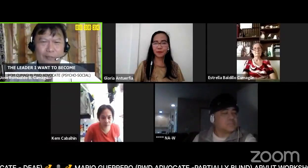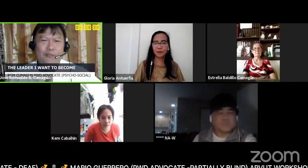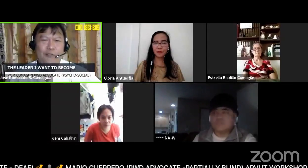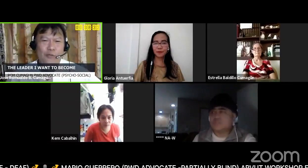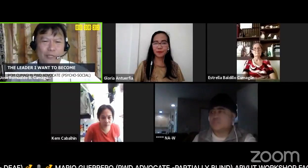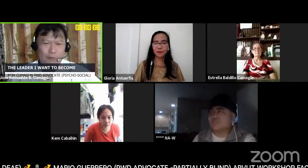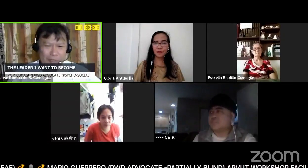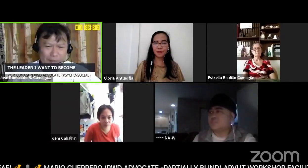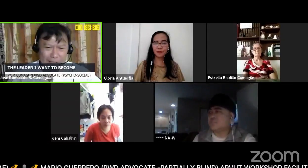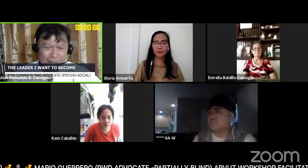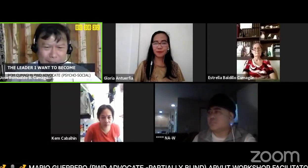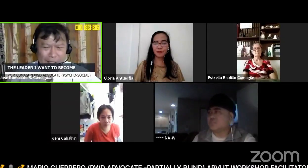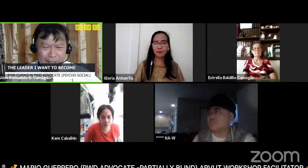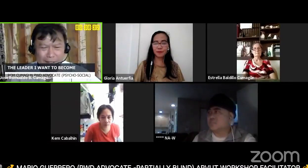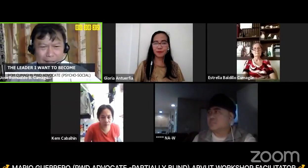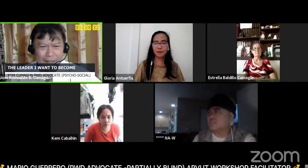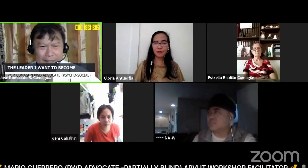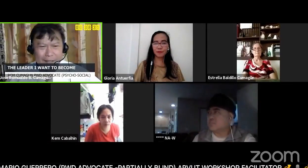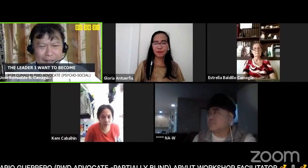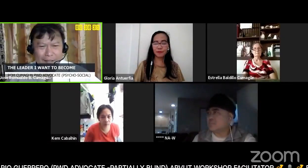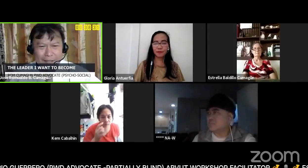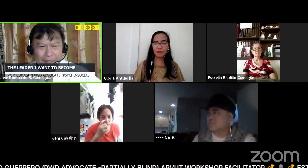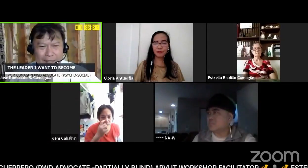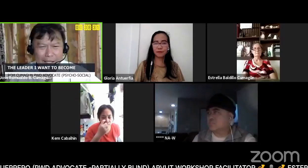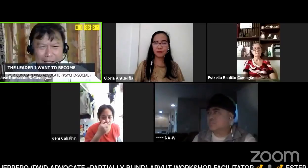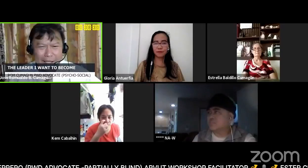himself. He's also a widower, by the way,